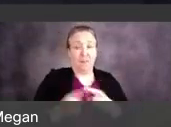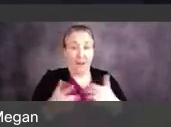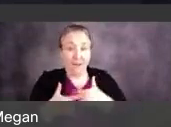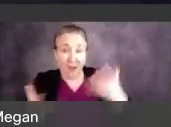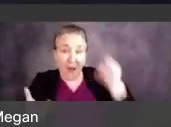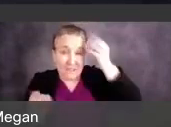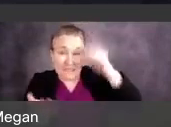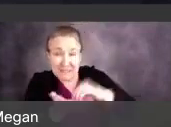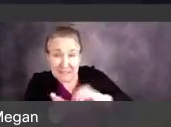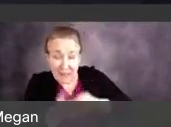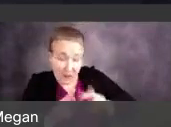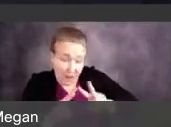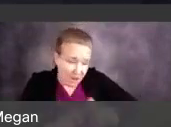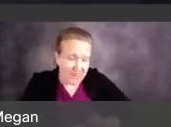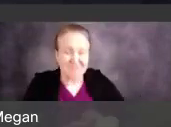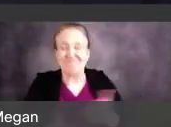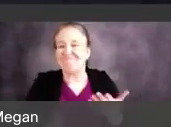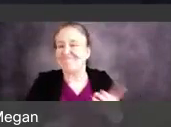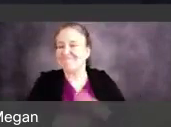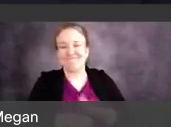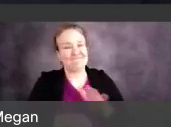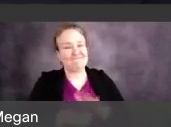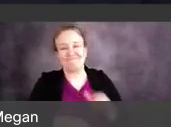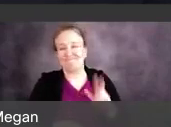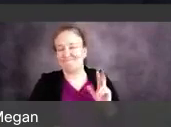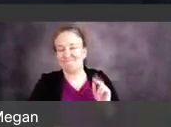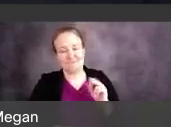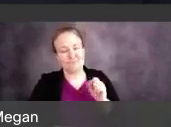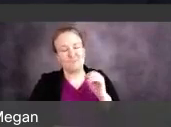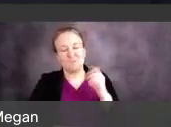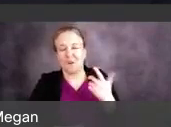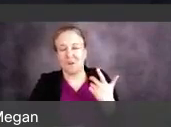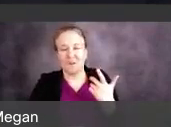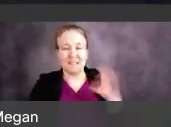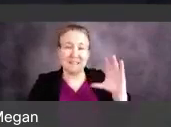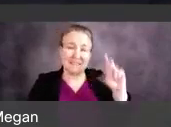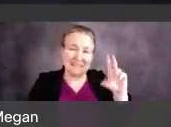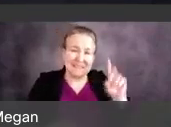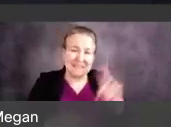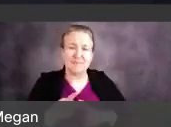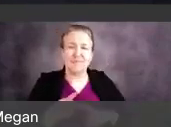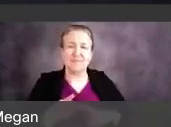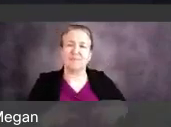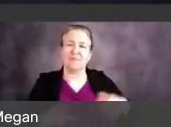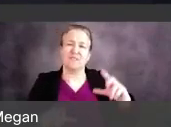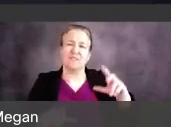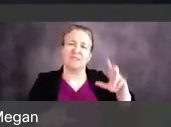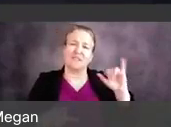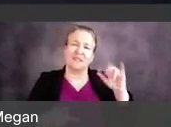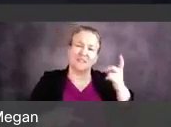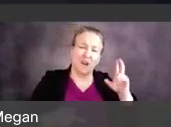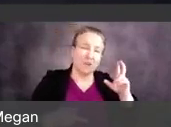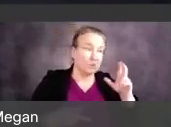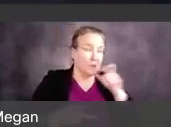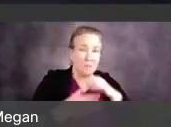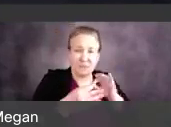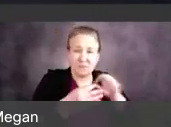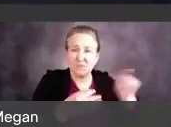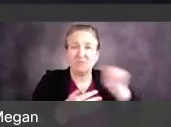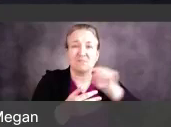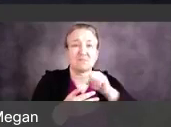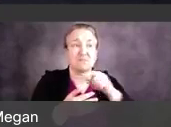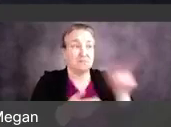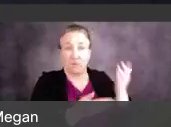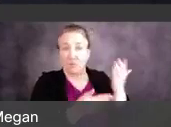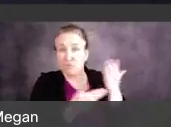so they're really, there's nobody at CDC, Dr. Offit, people like that, they're not recommending that